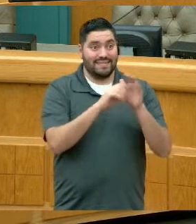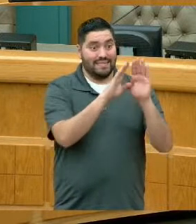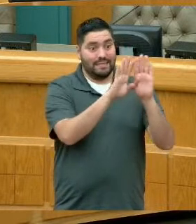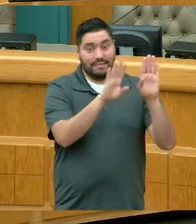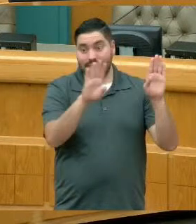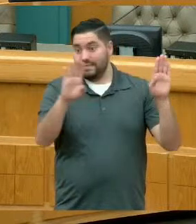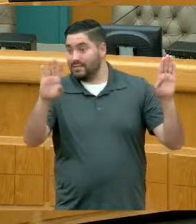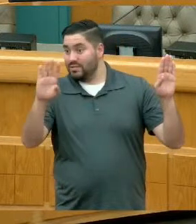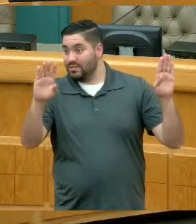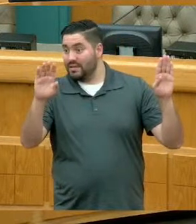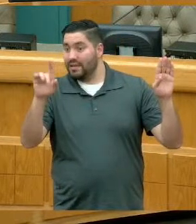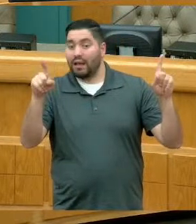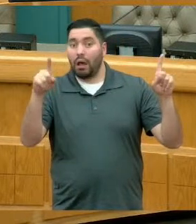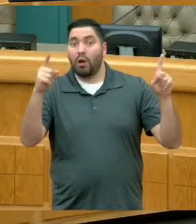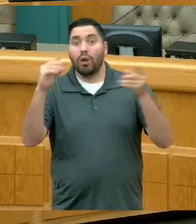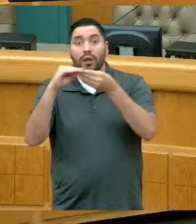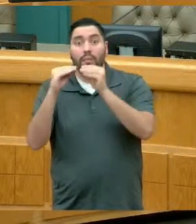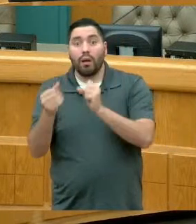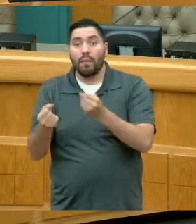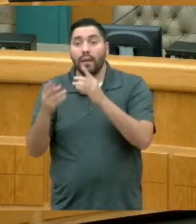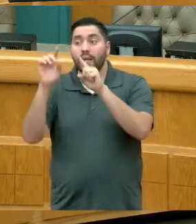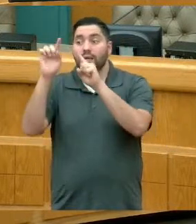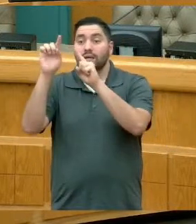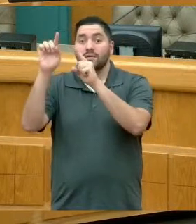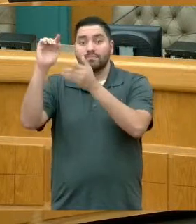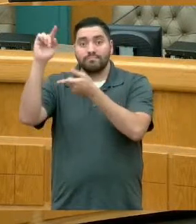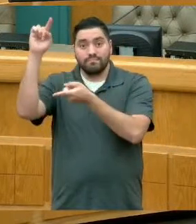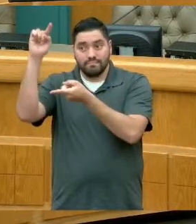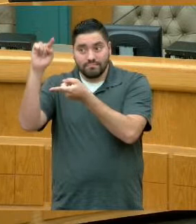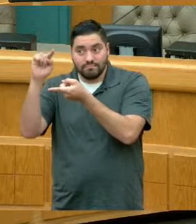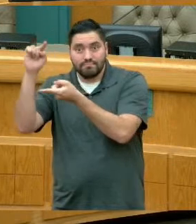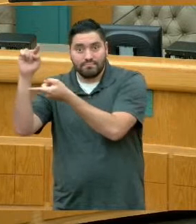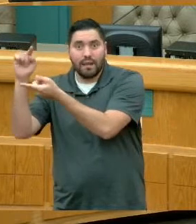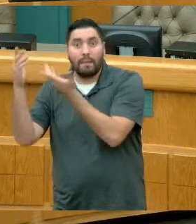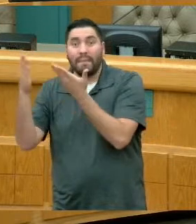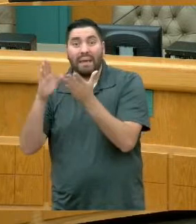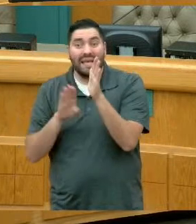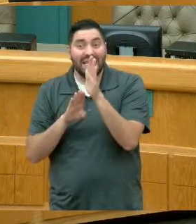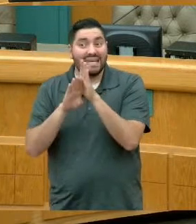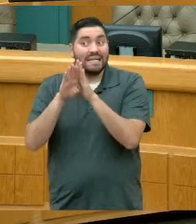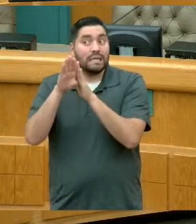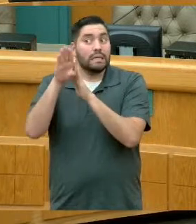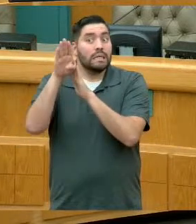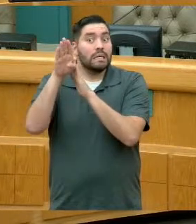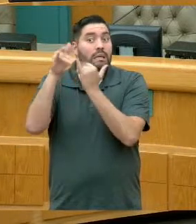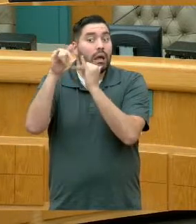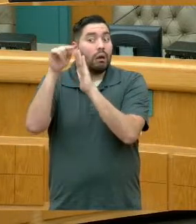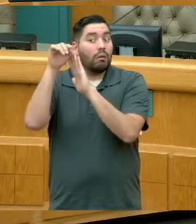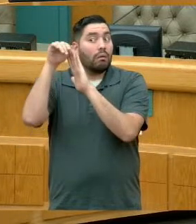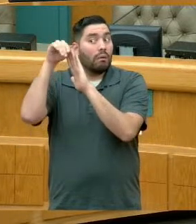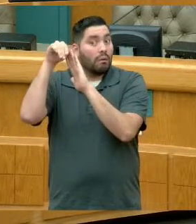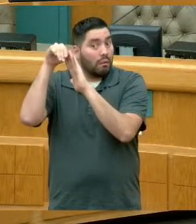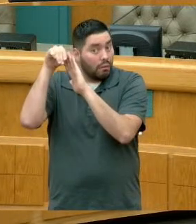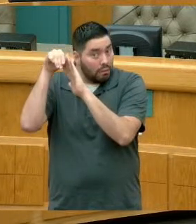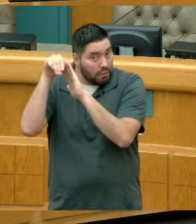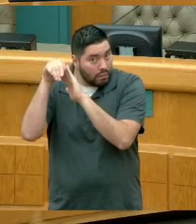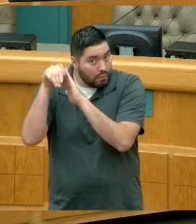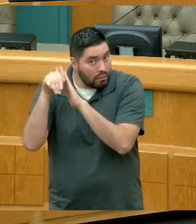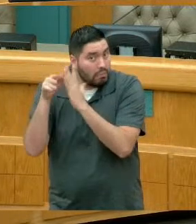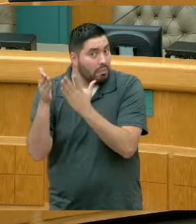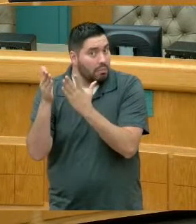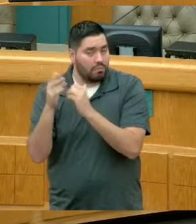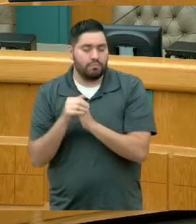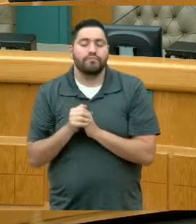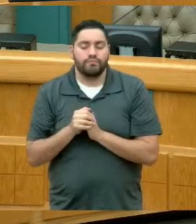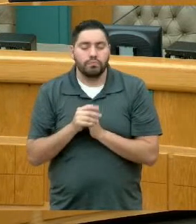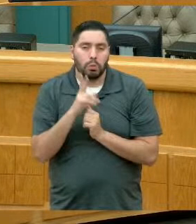see that in the July frame over here to the right, the daily number of cases is dropping.